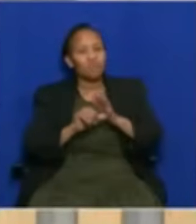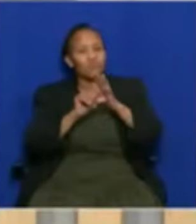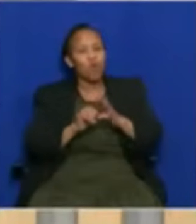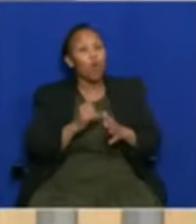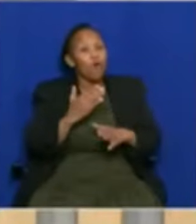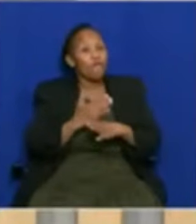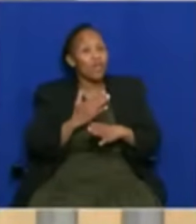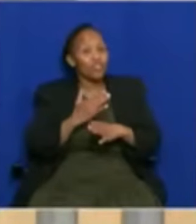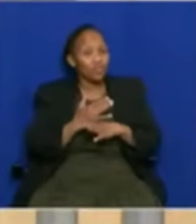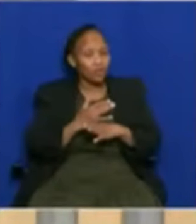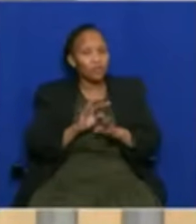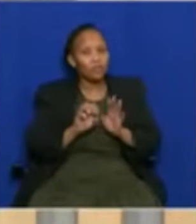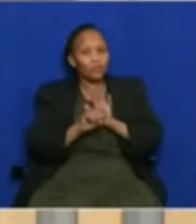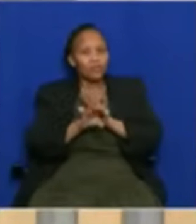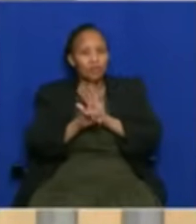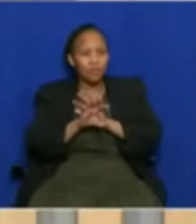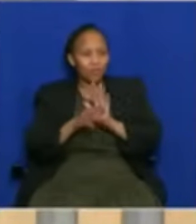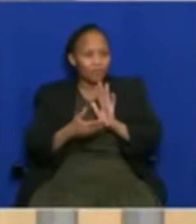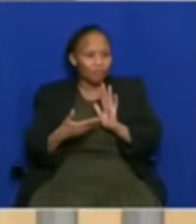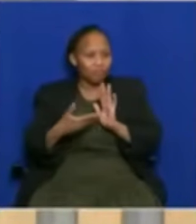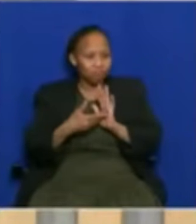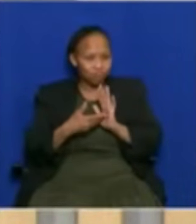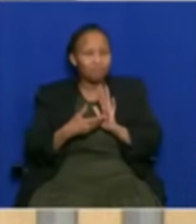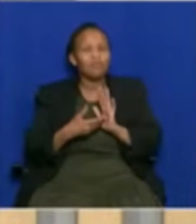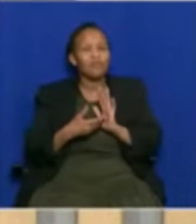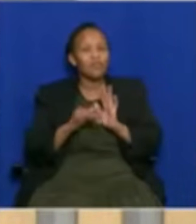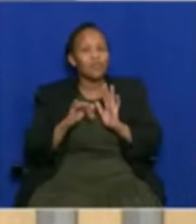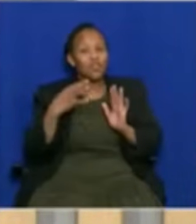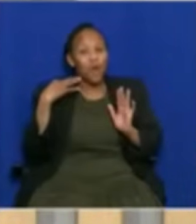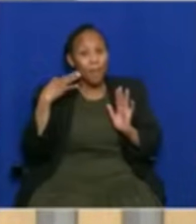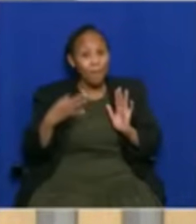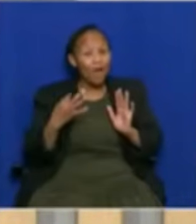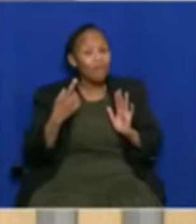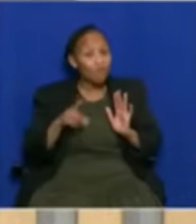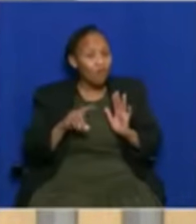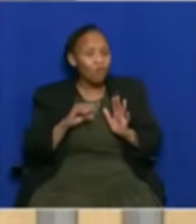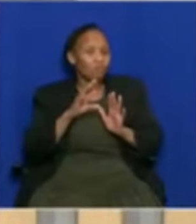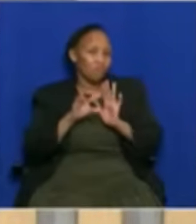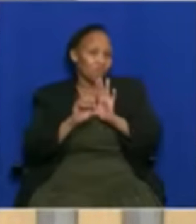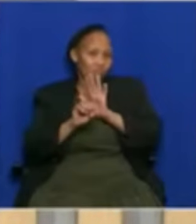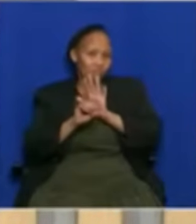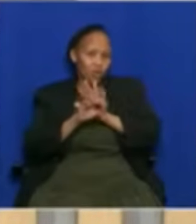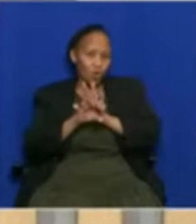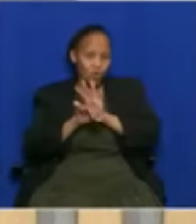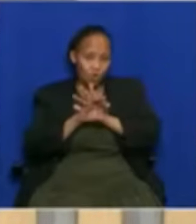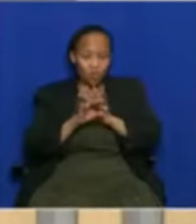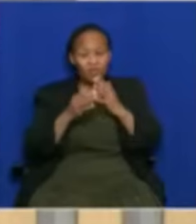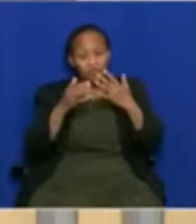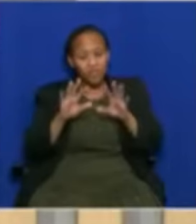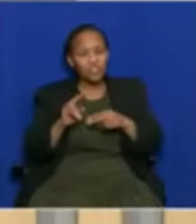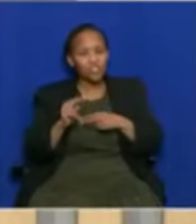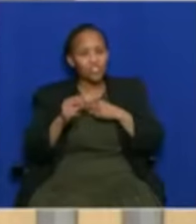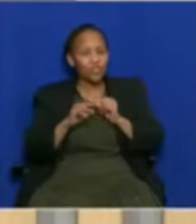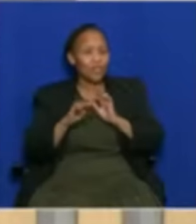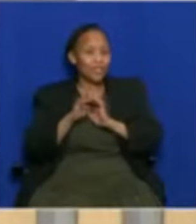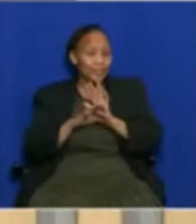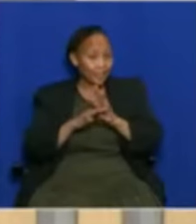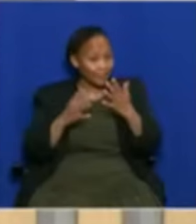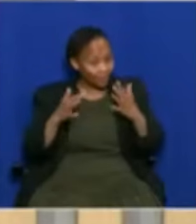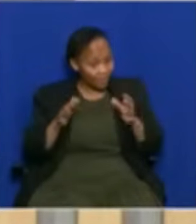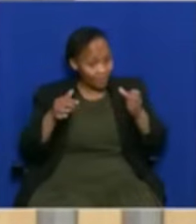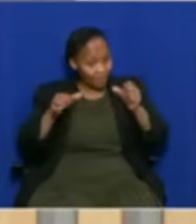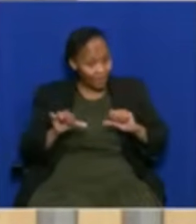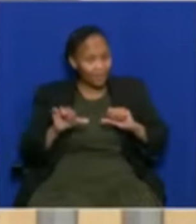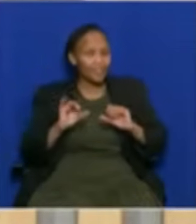you. And you apply for the post. And you are shortlisted and you go for the interview. Right?